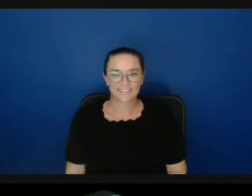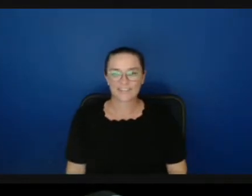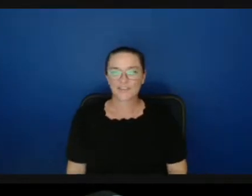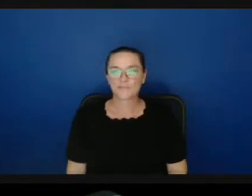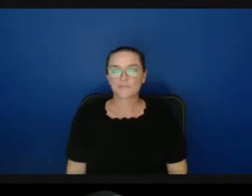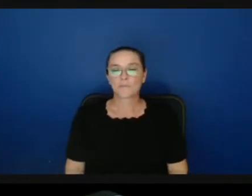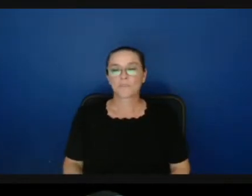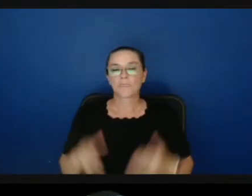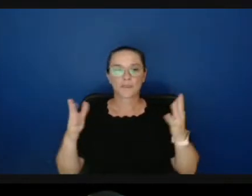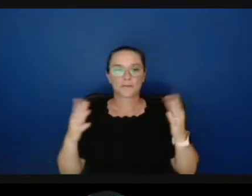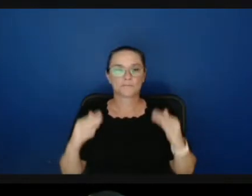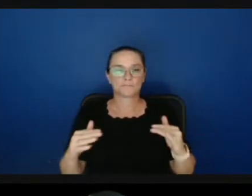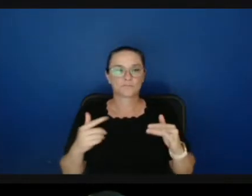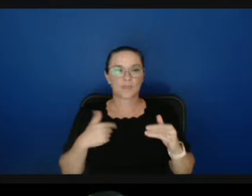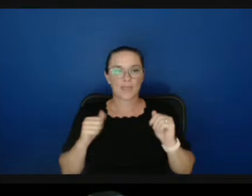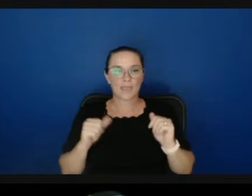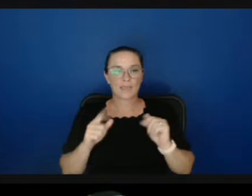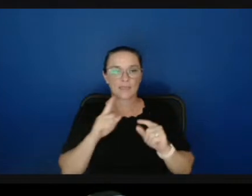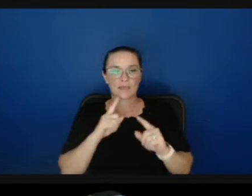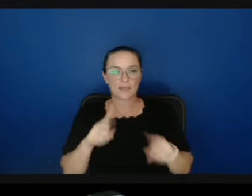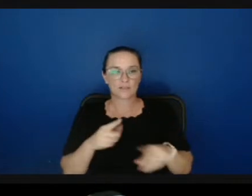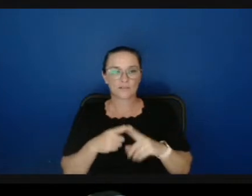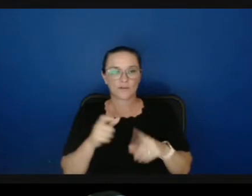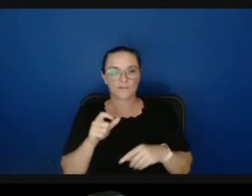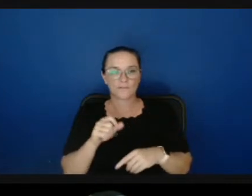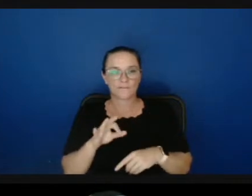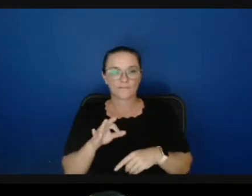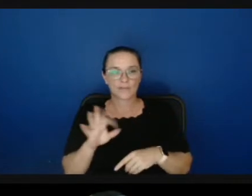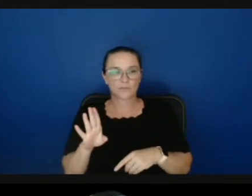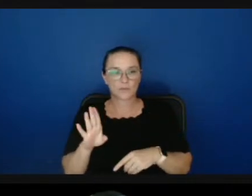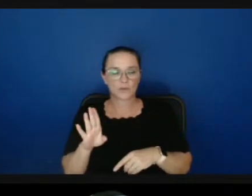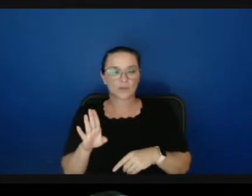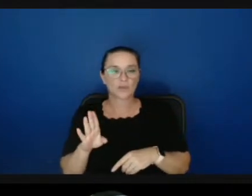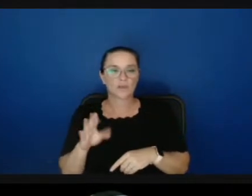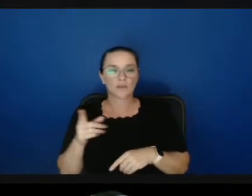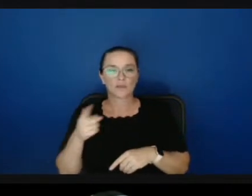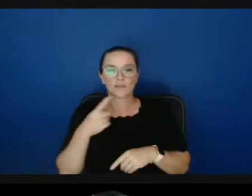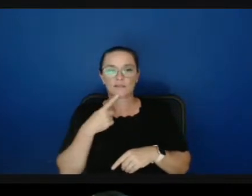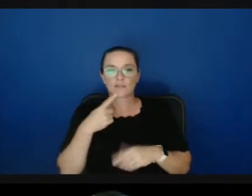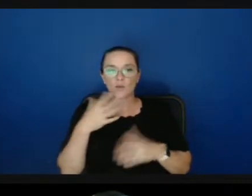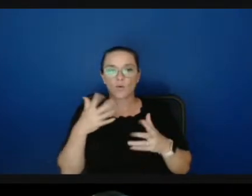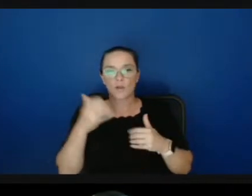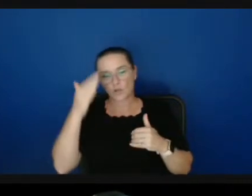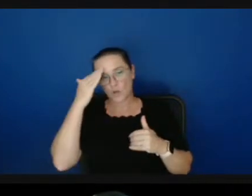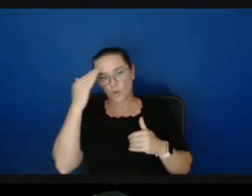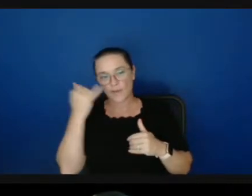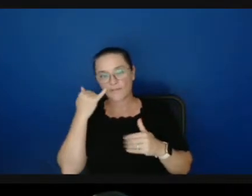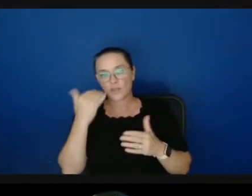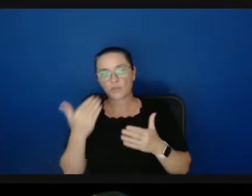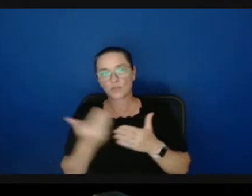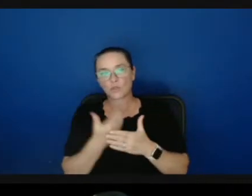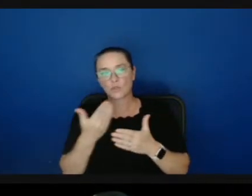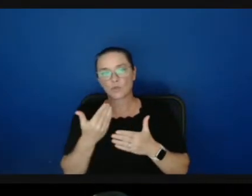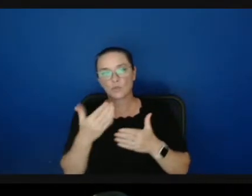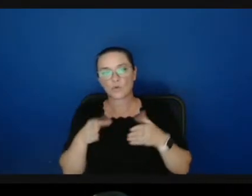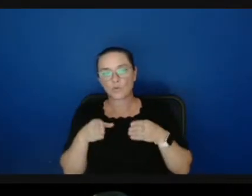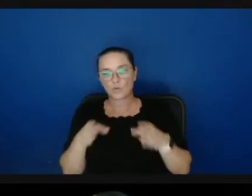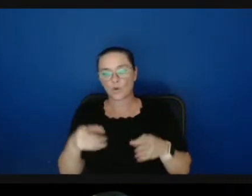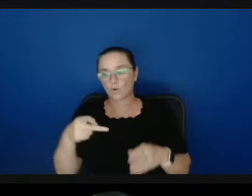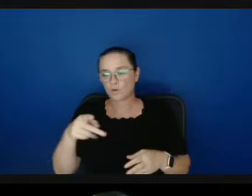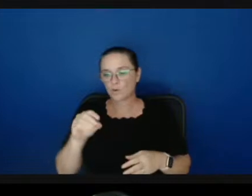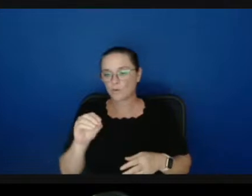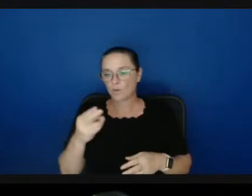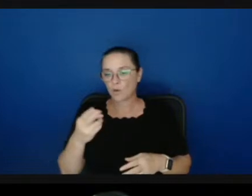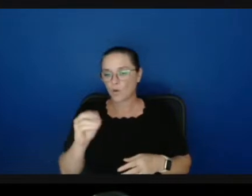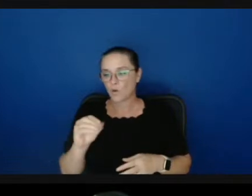Next one I can get from Facebook, Quiglin asks, just want to know if there's a new road to Poiki Beach Park and want to know